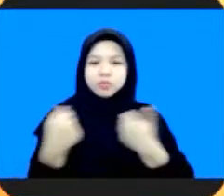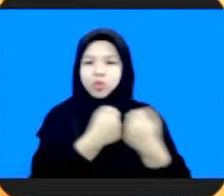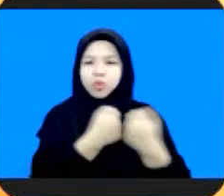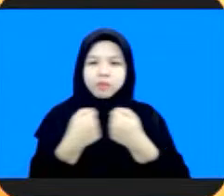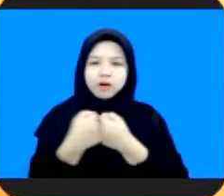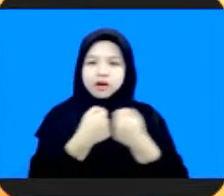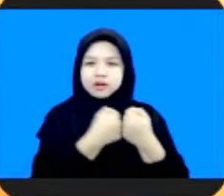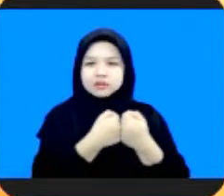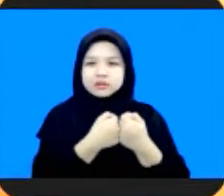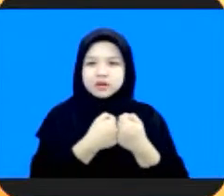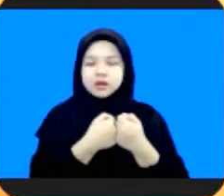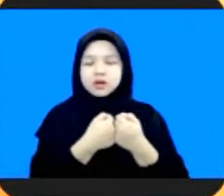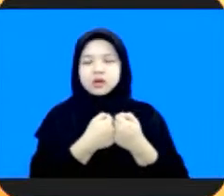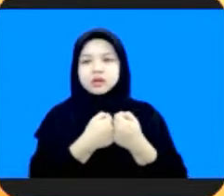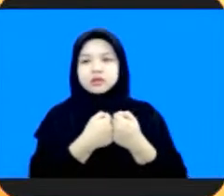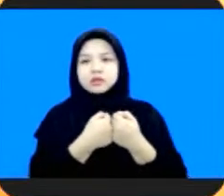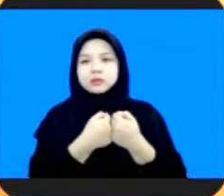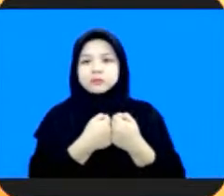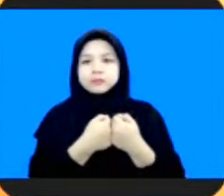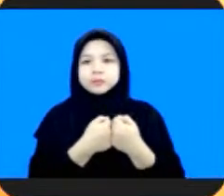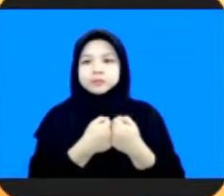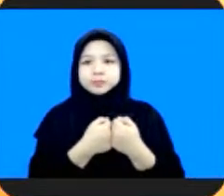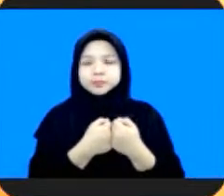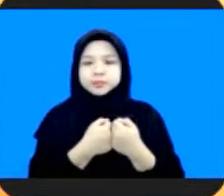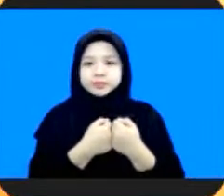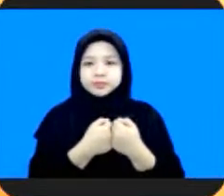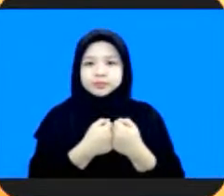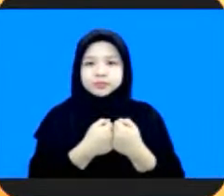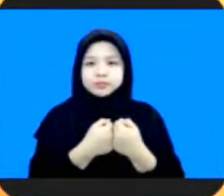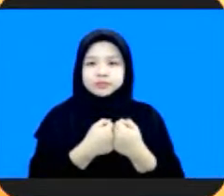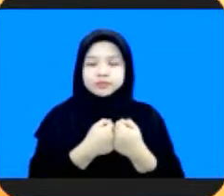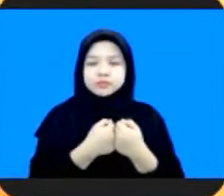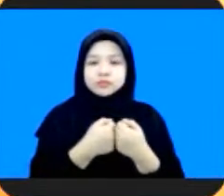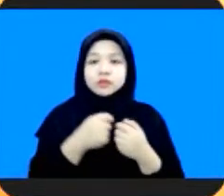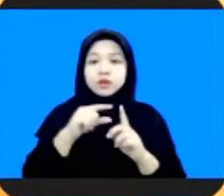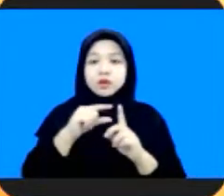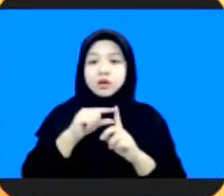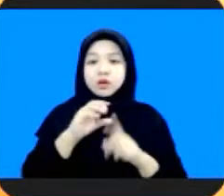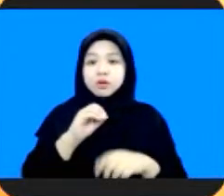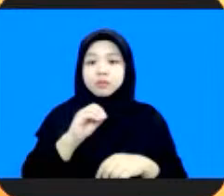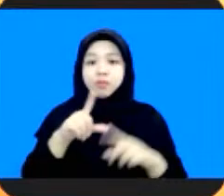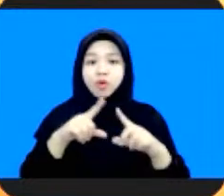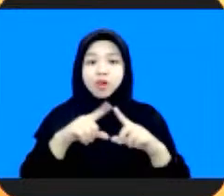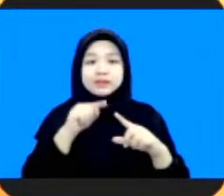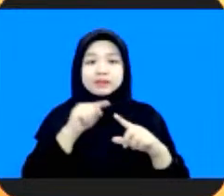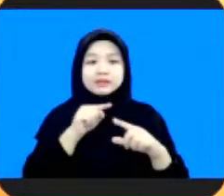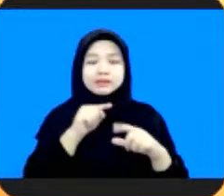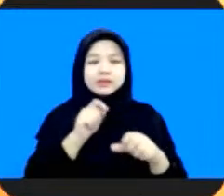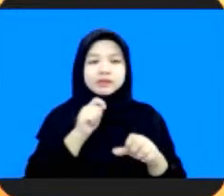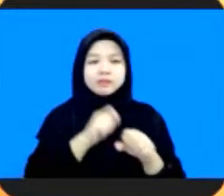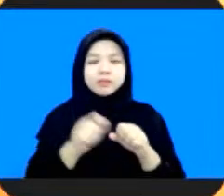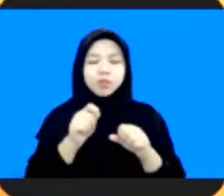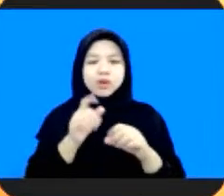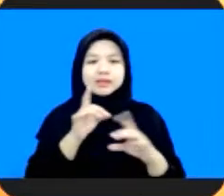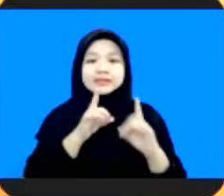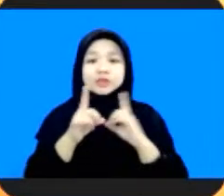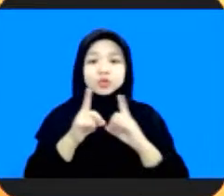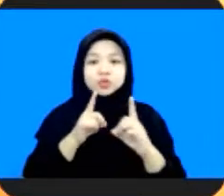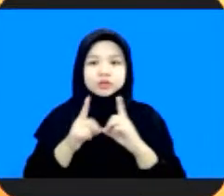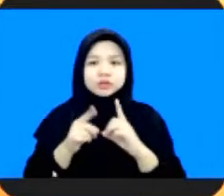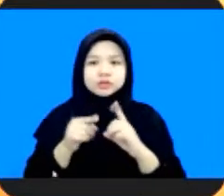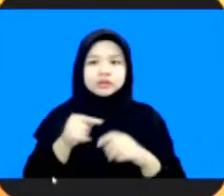So it is really the pattern of diffusion that we should really focus on. And who knows the pattern